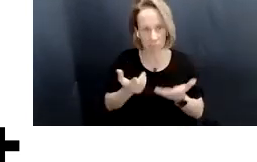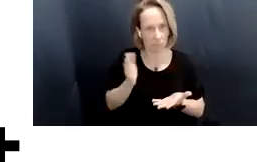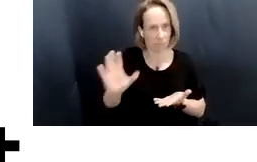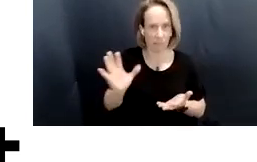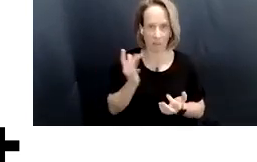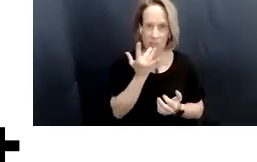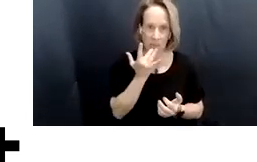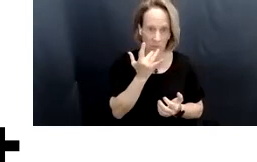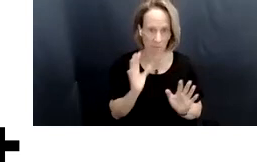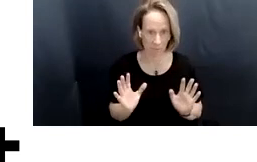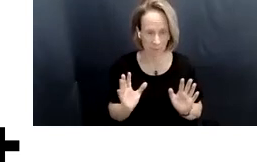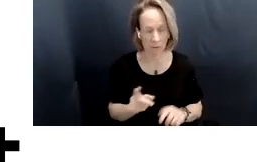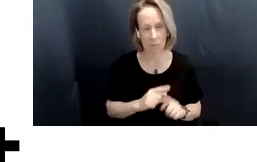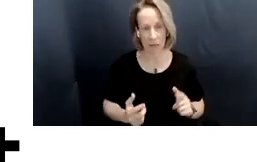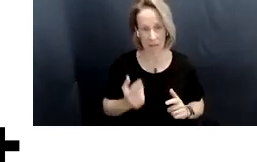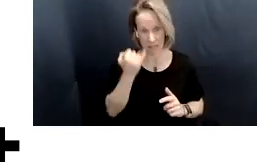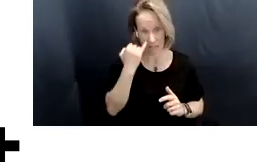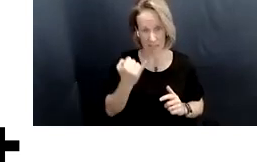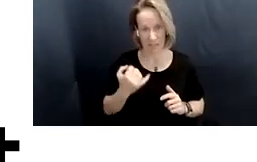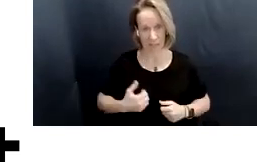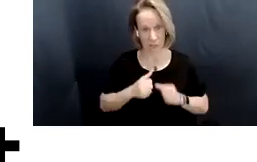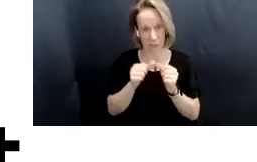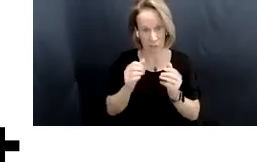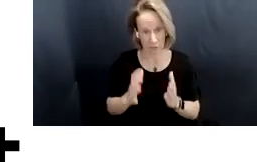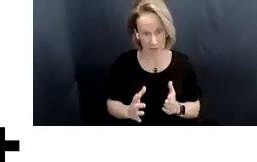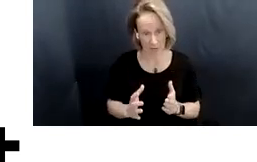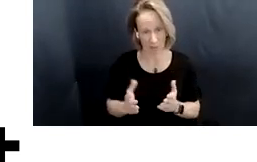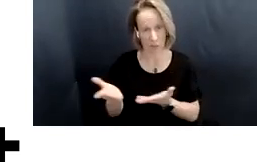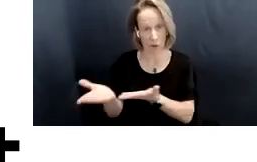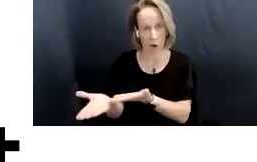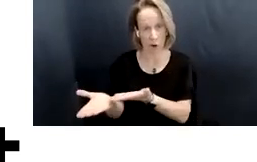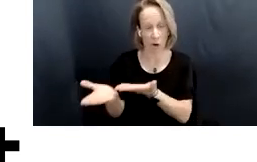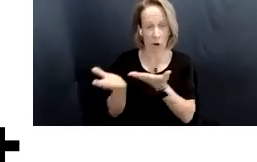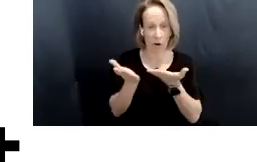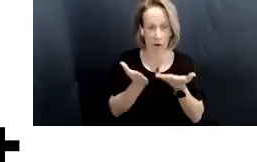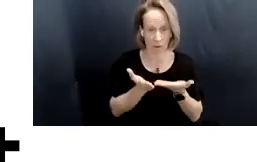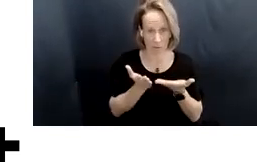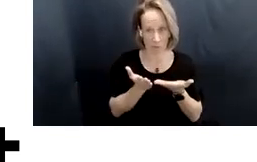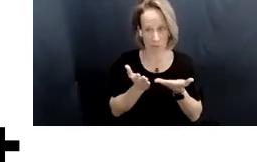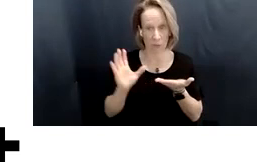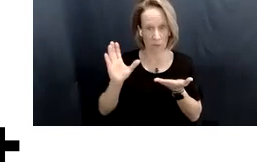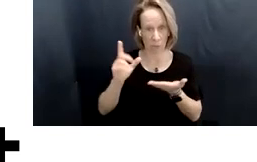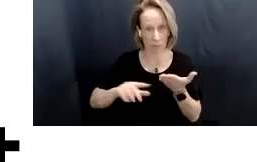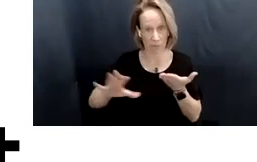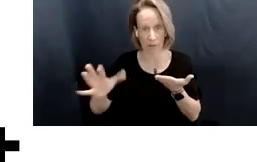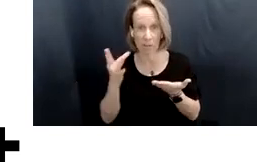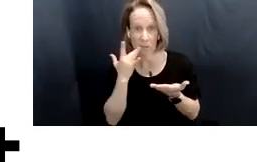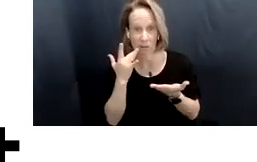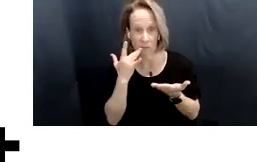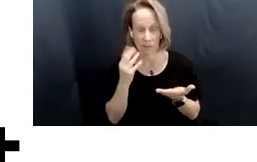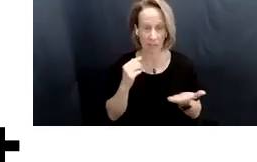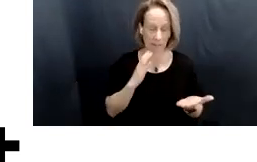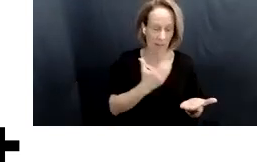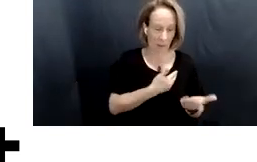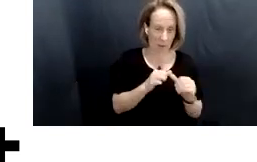survivor offers a platform that they are used to but is not being used by your agency, make sure that you have that